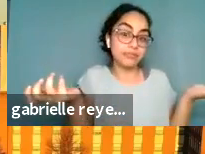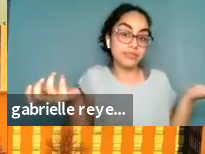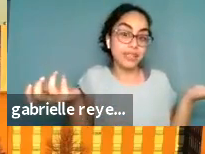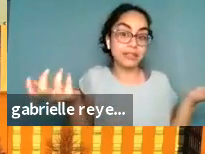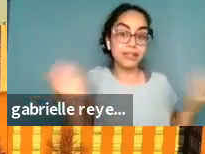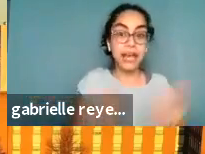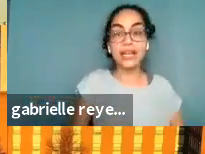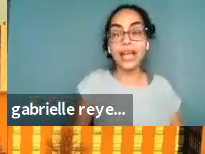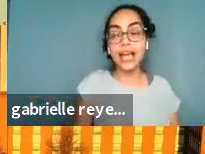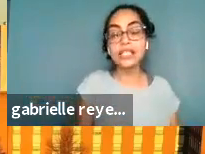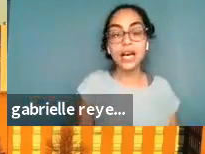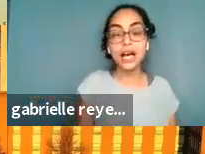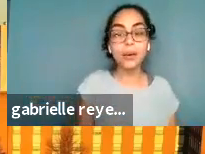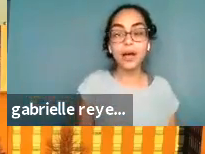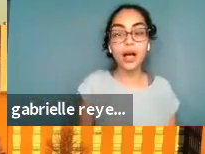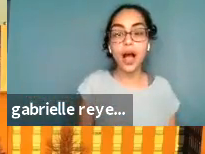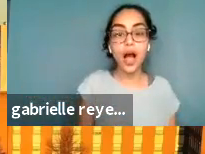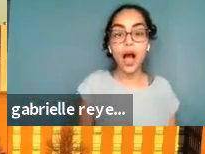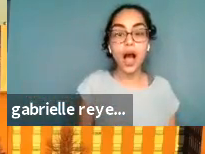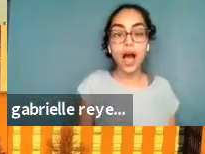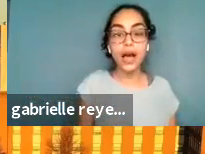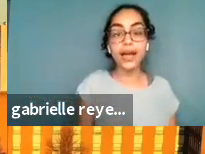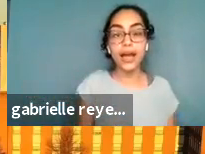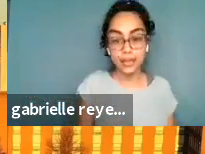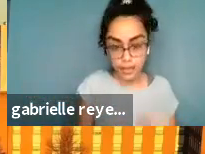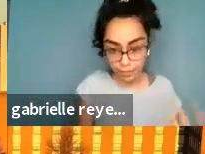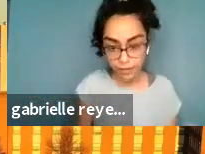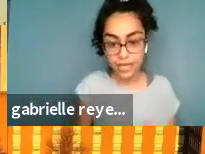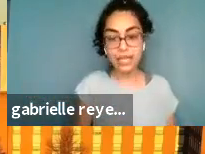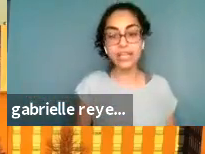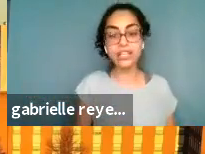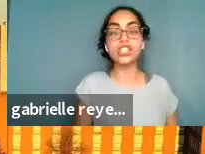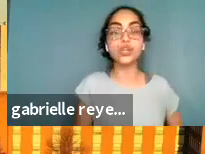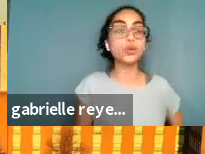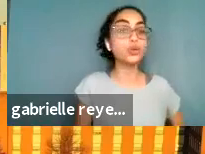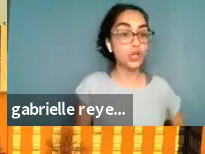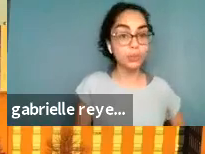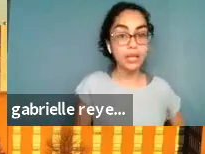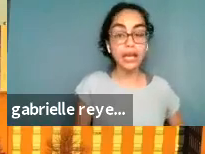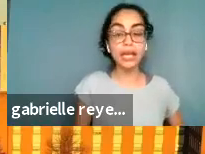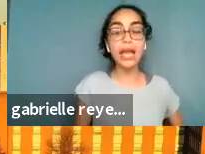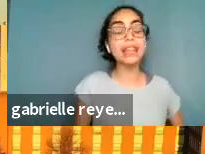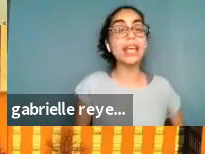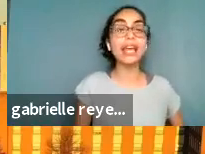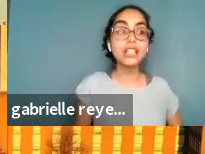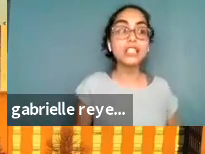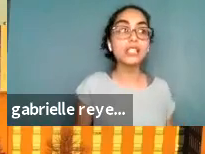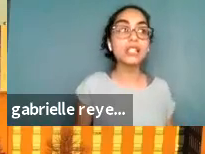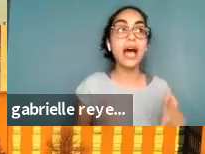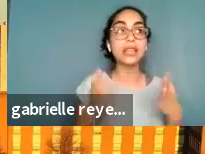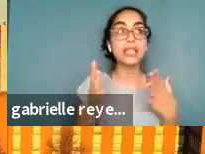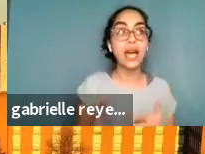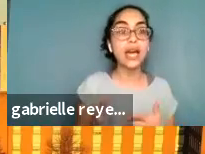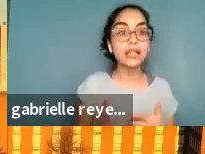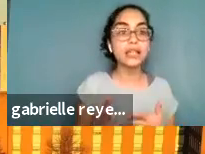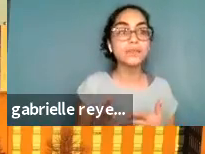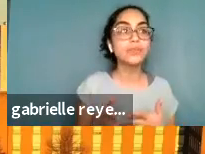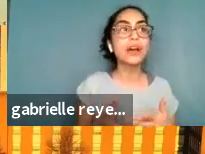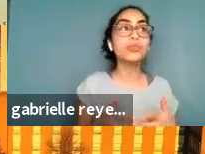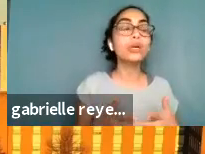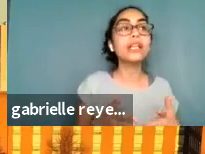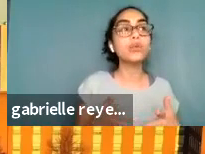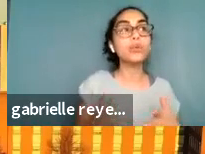can get. And I ended up finding an agency who took me in, and that agency at the